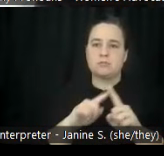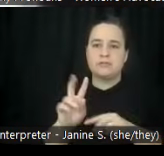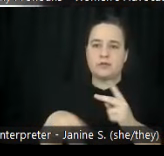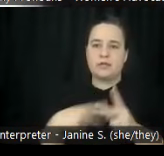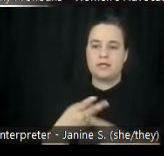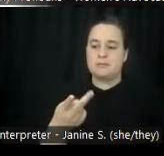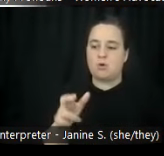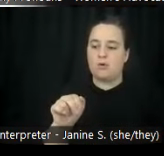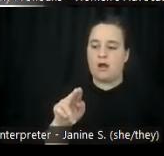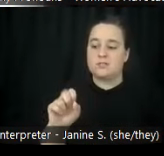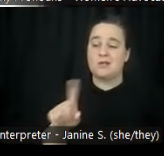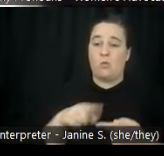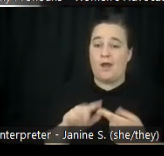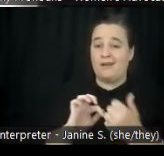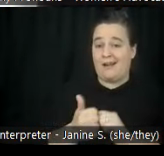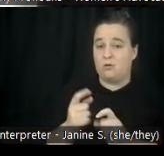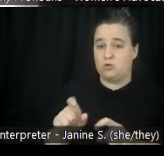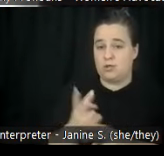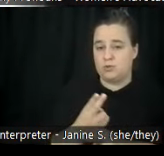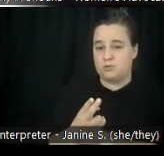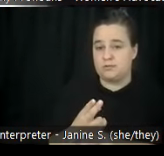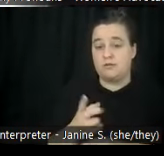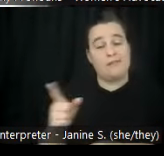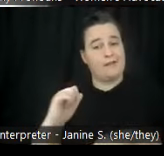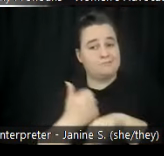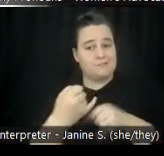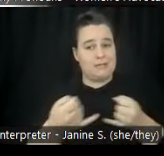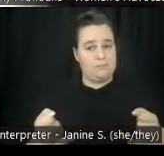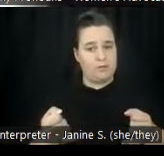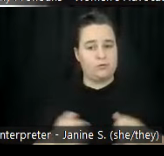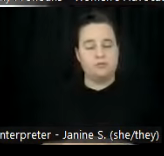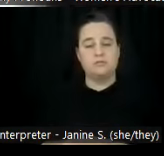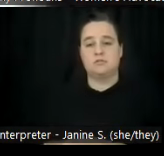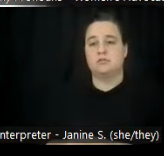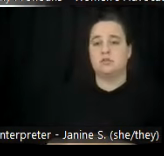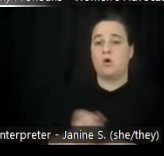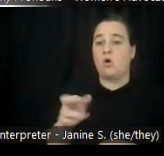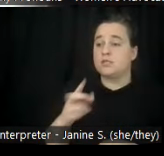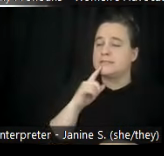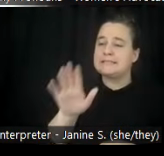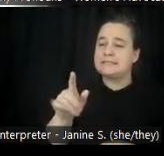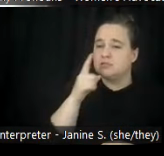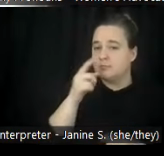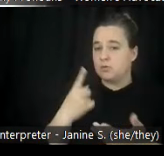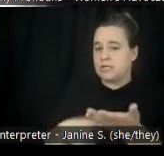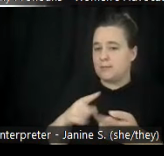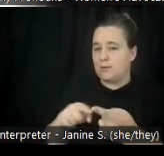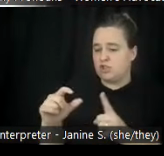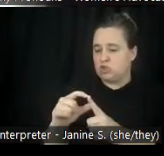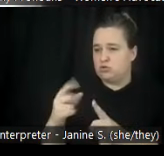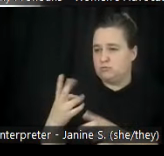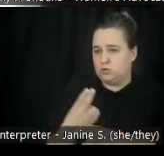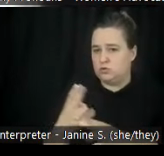should I use them? And that might give them the opportunity to set a boundary. They might say, can we talk about this term you used when